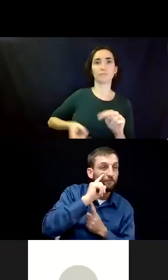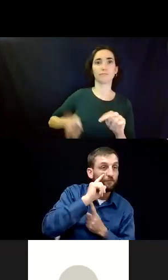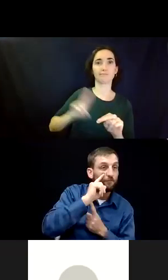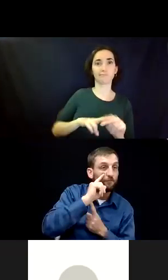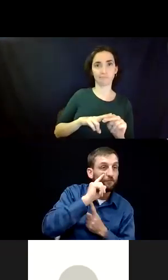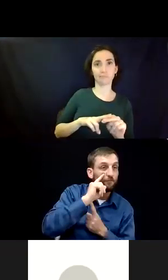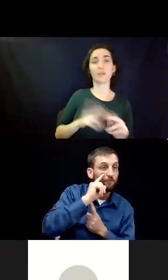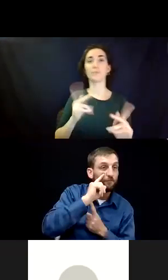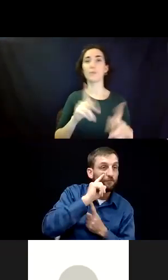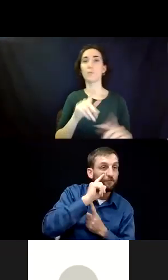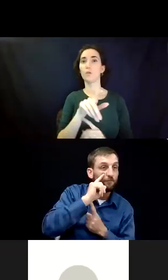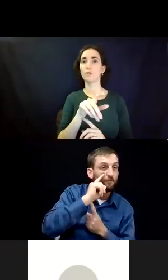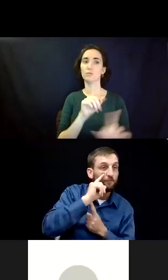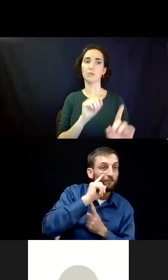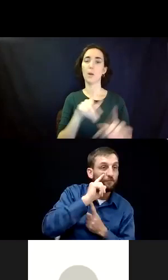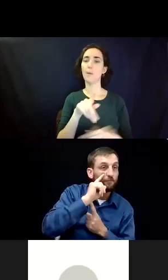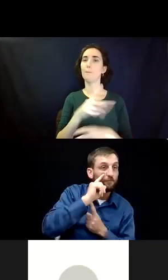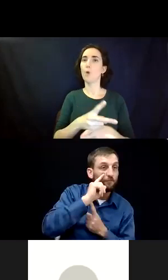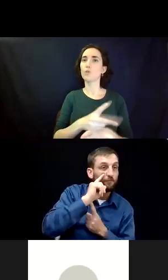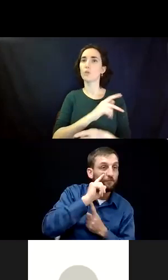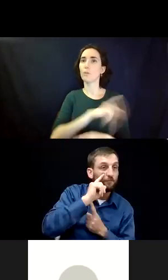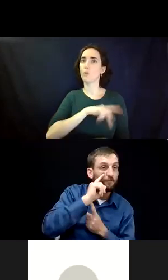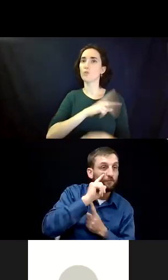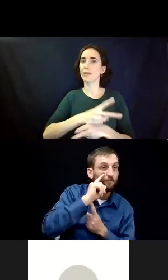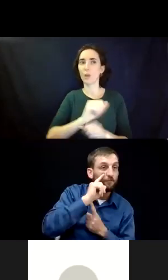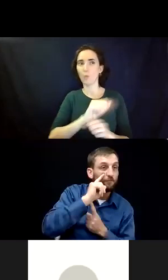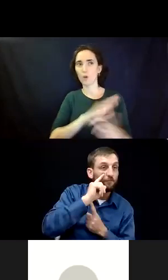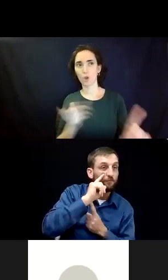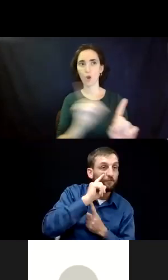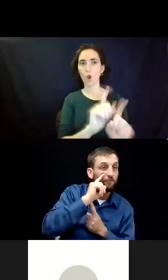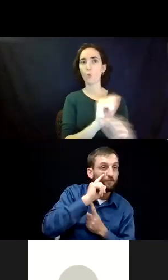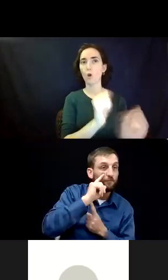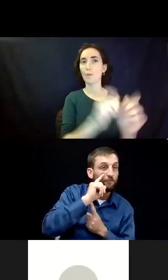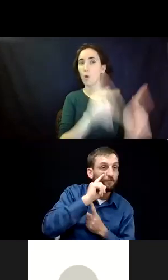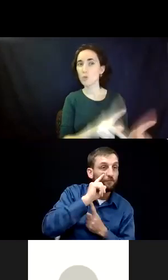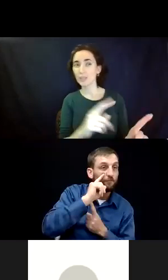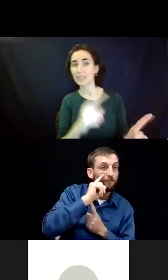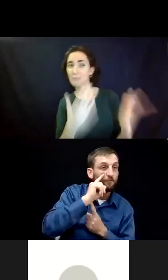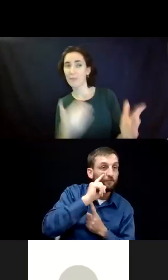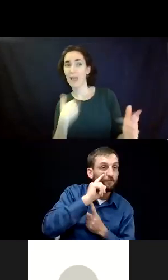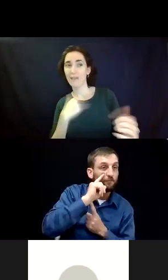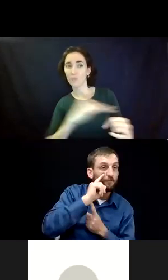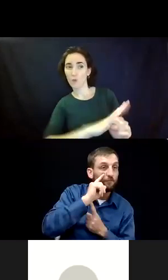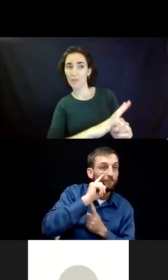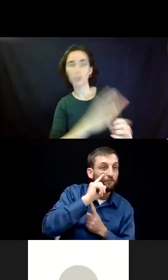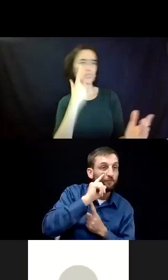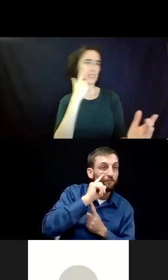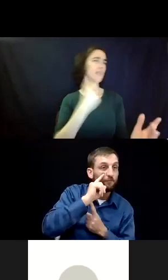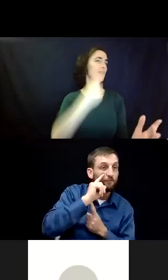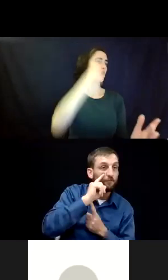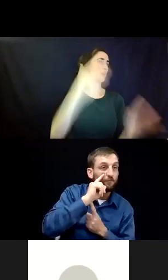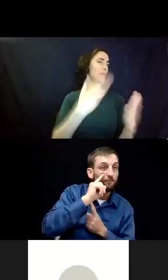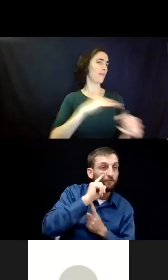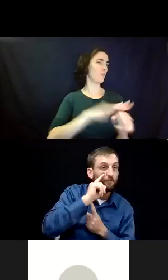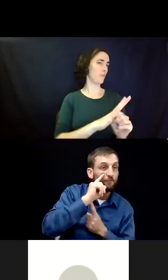are working with people who have confirmed or suspected COVID. And then another important thing that